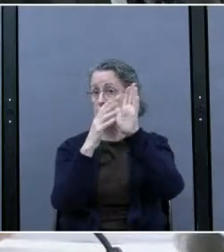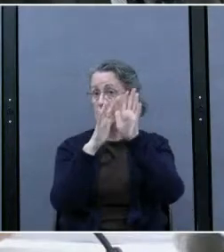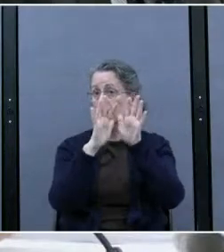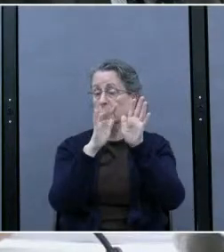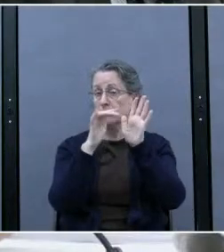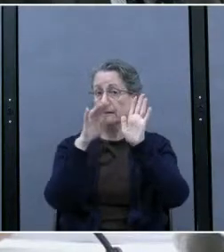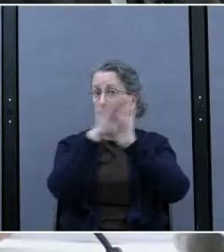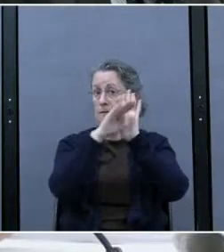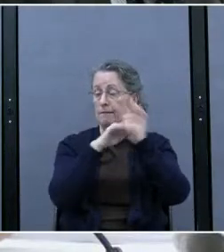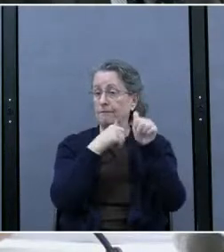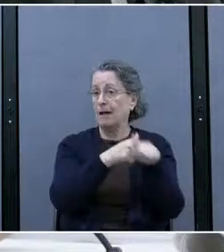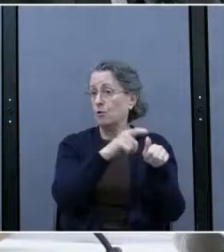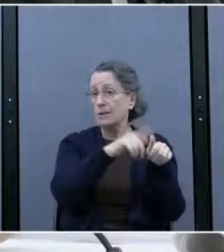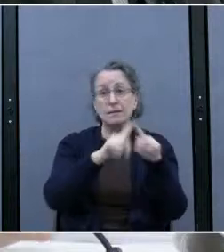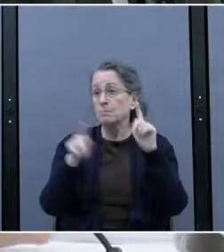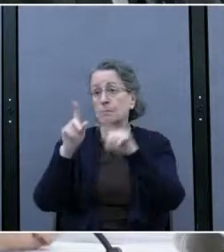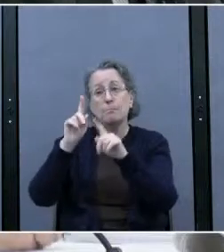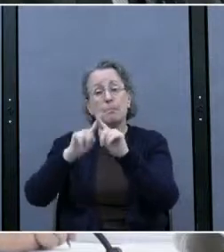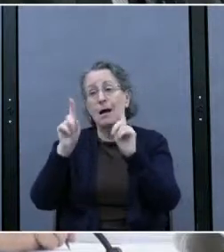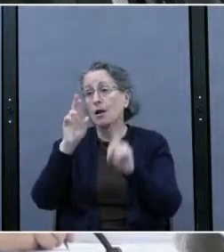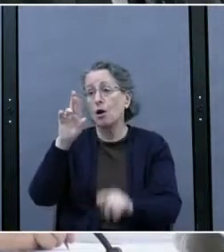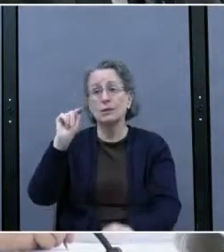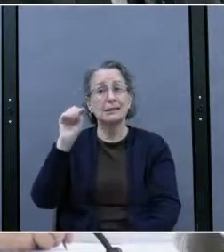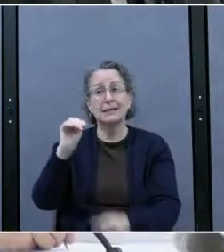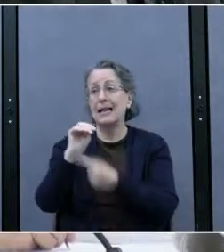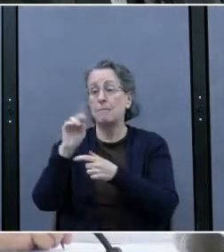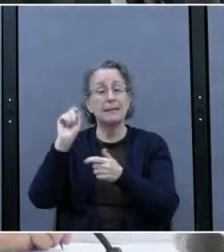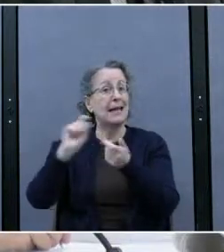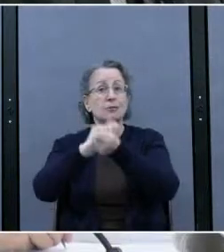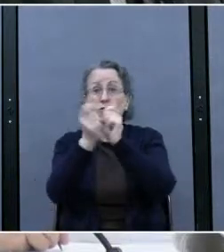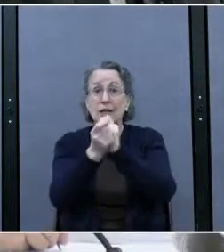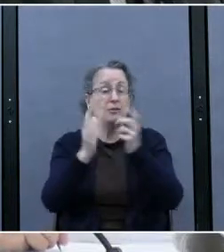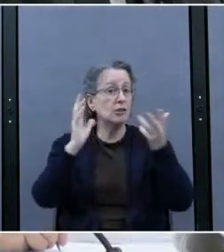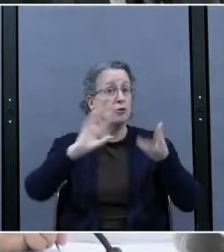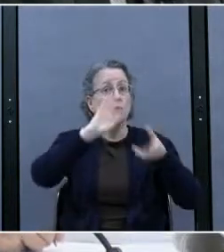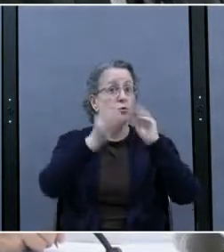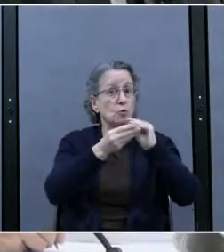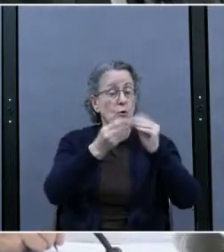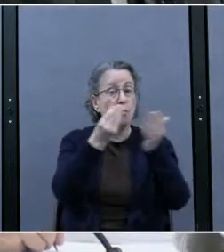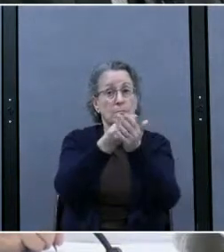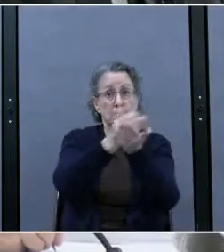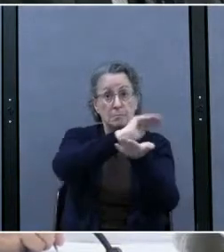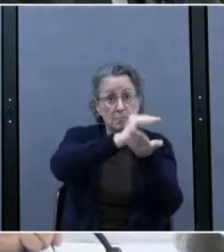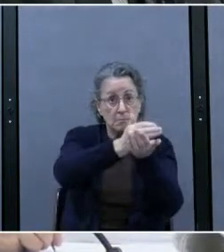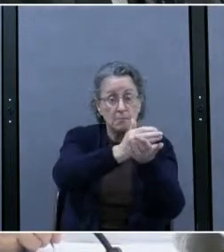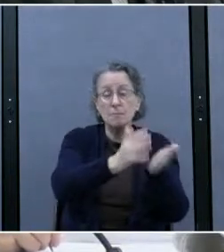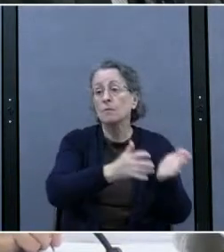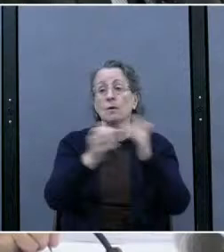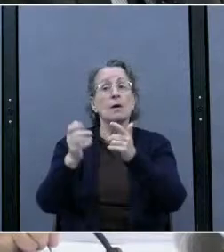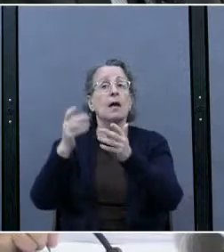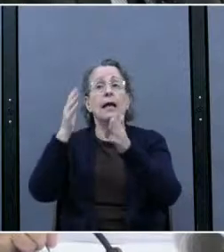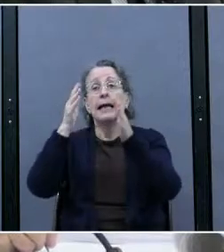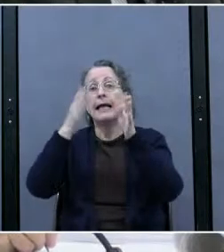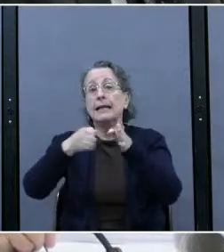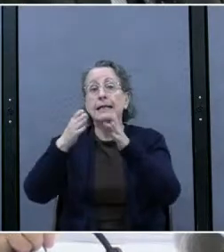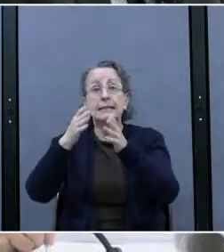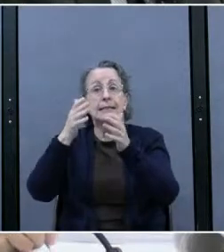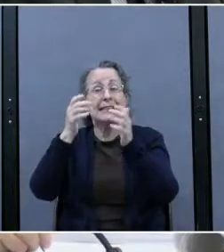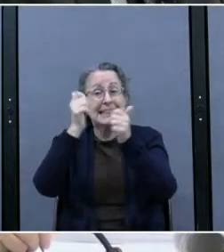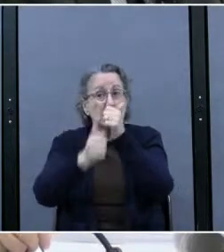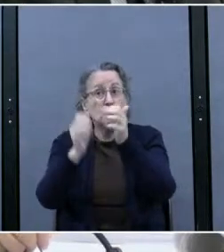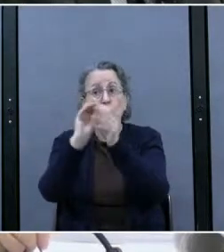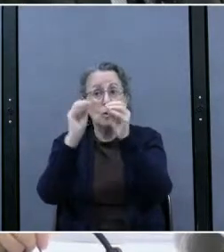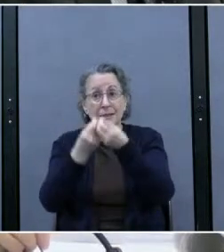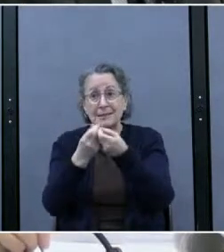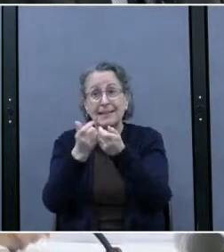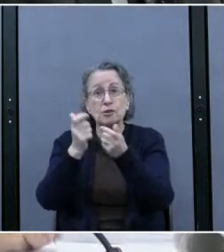meeting can make a decision about the total dollar figure. I guess it could also make decisions about individual organizations. I think what